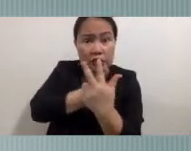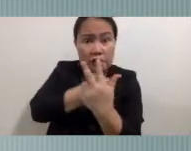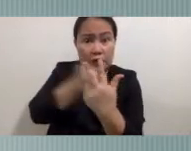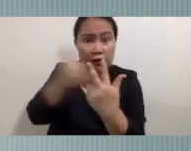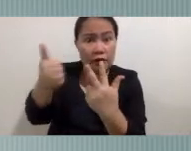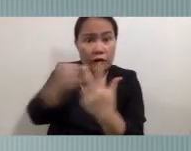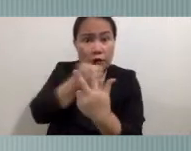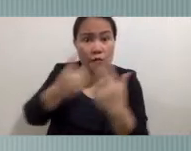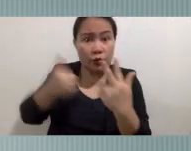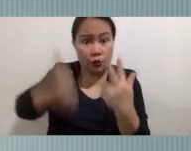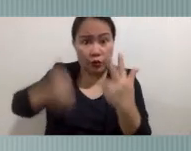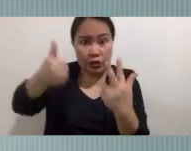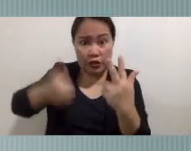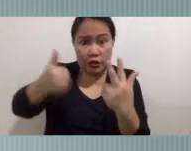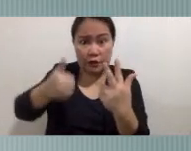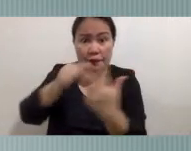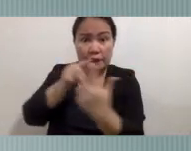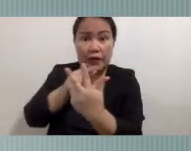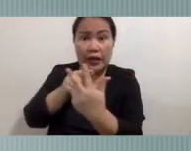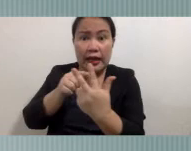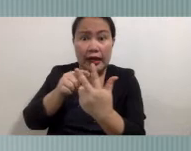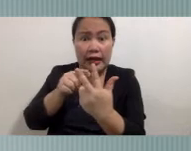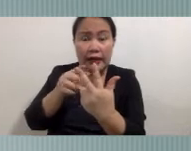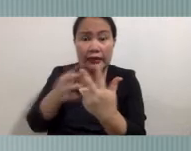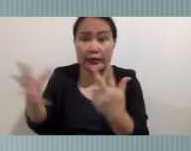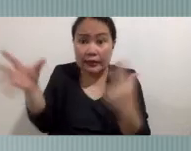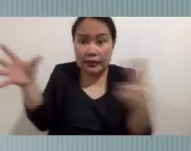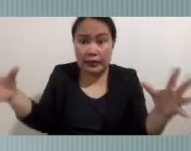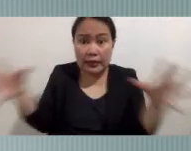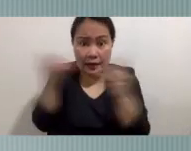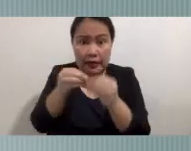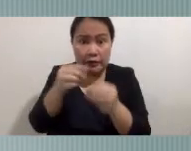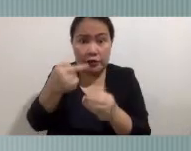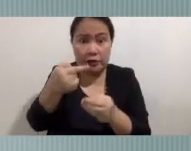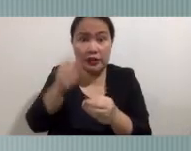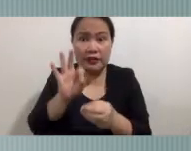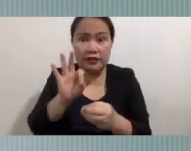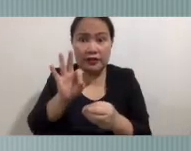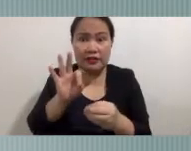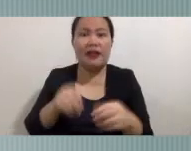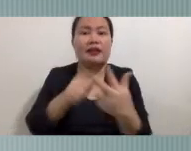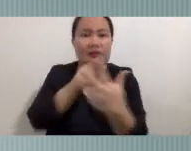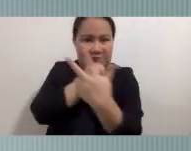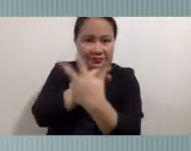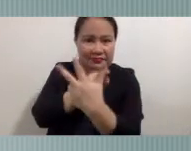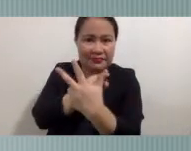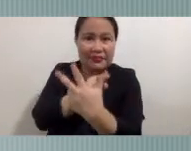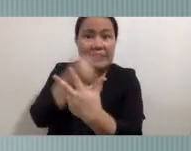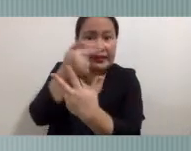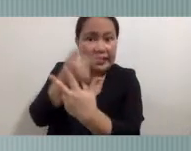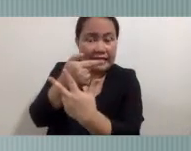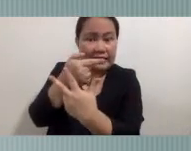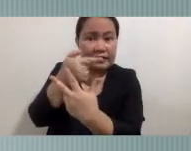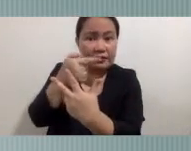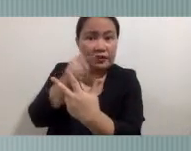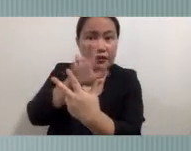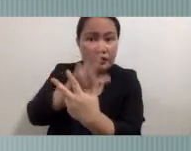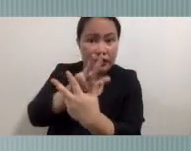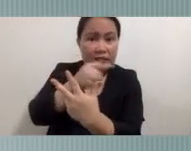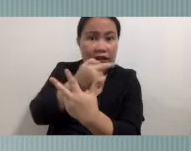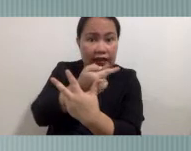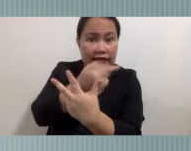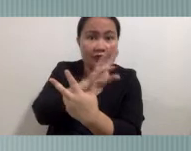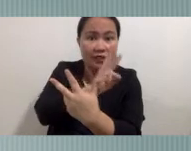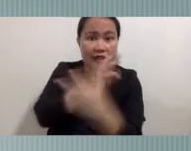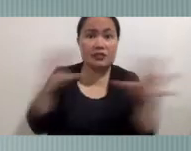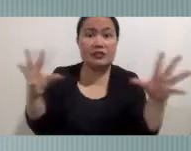dito ang negative 9 kapag inad natin? So, we have negative 3 and negative 6, and that